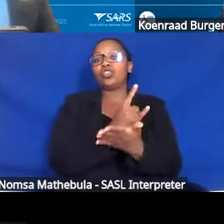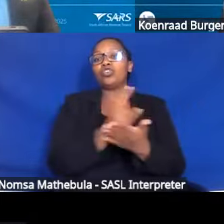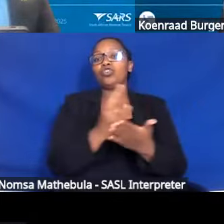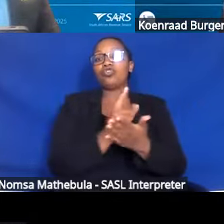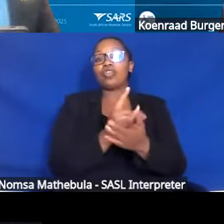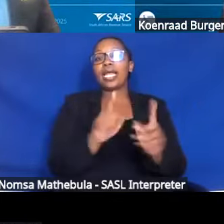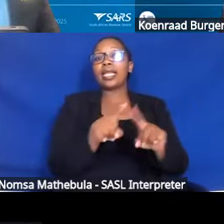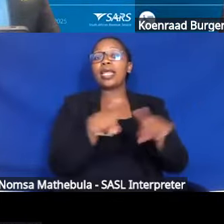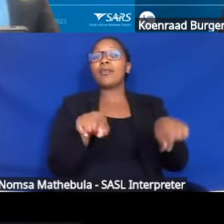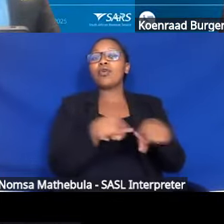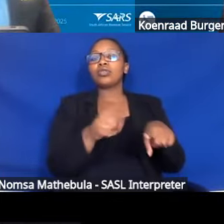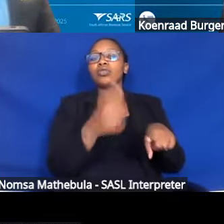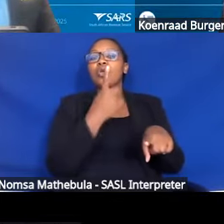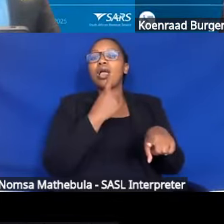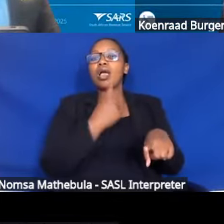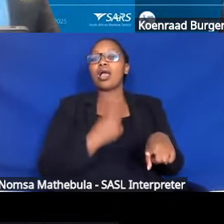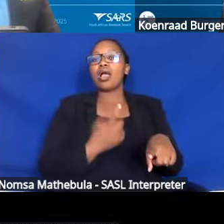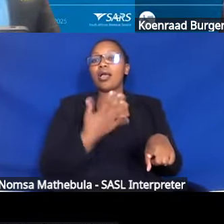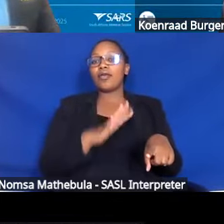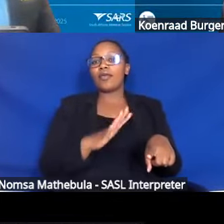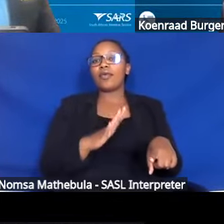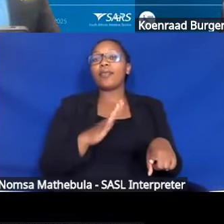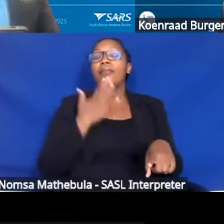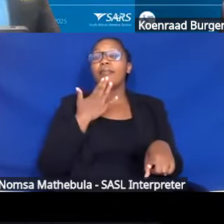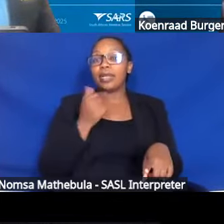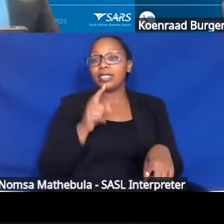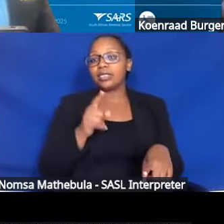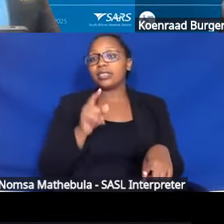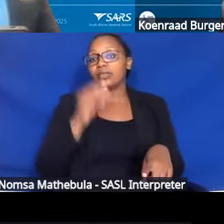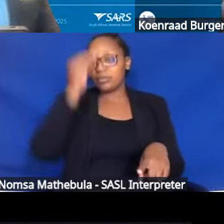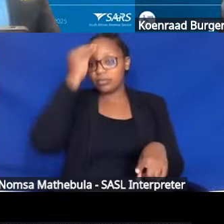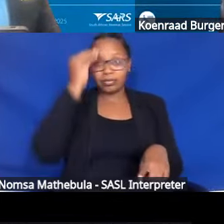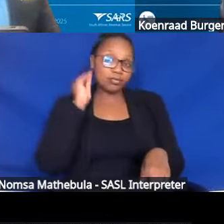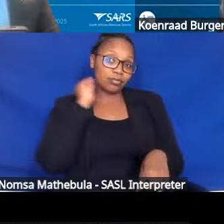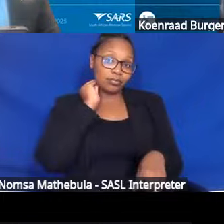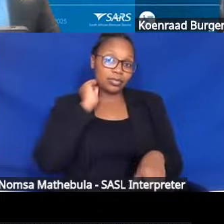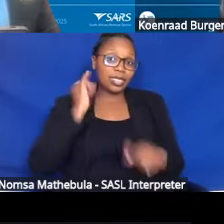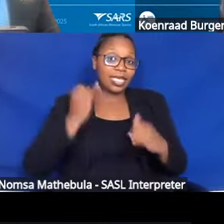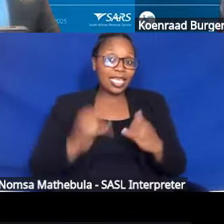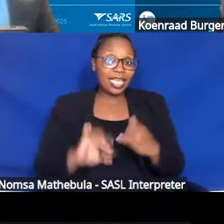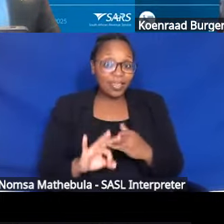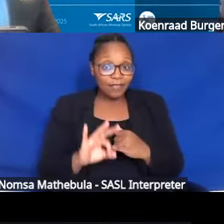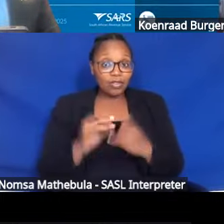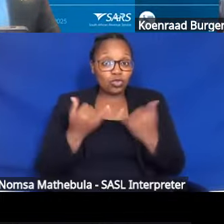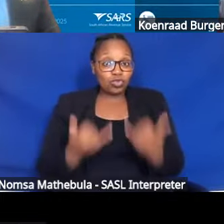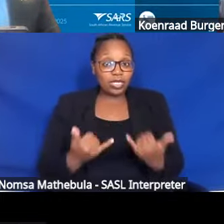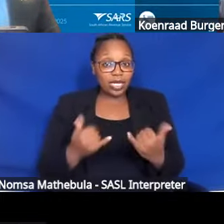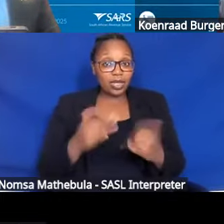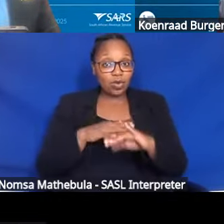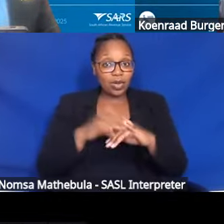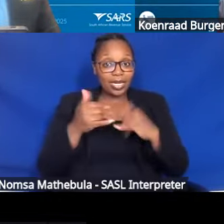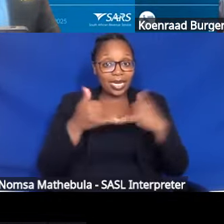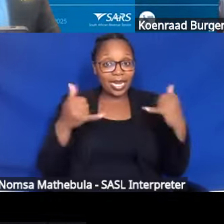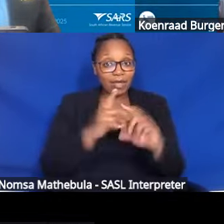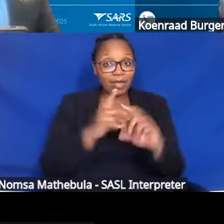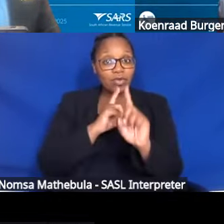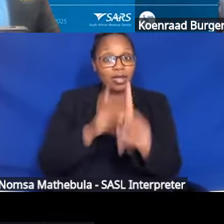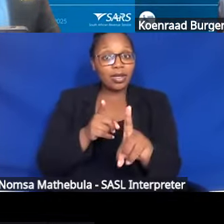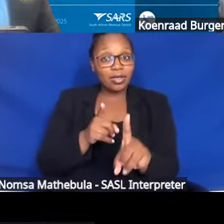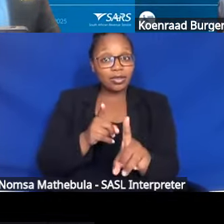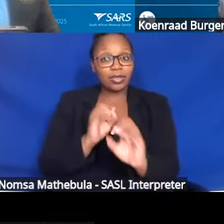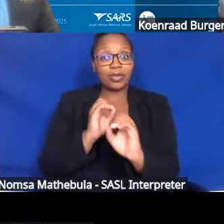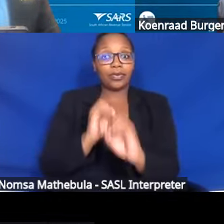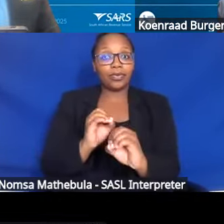your questions have not been answered today here online, please look out for the comprehensive